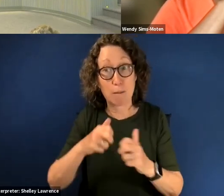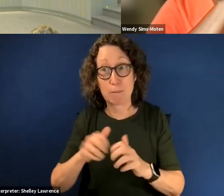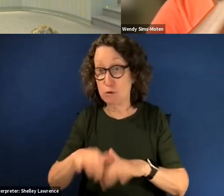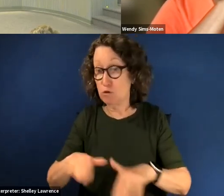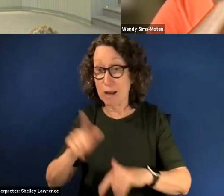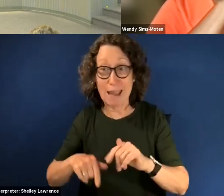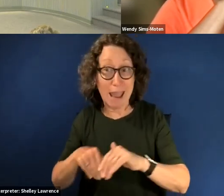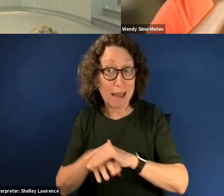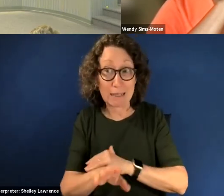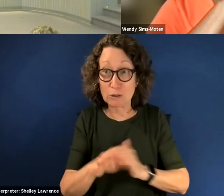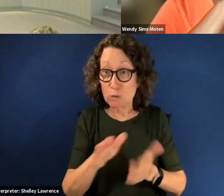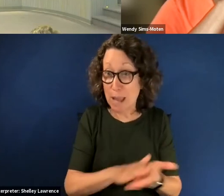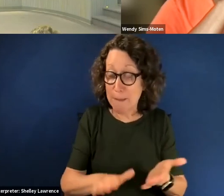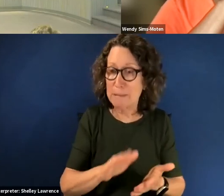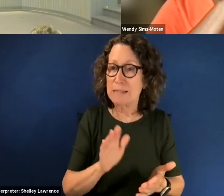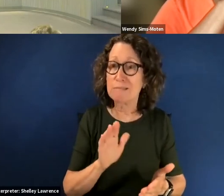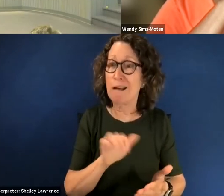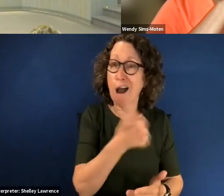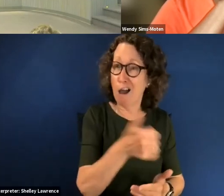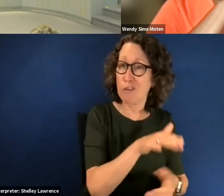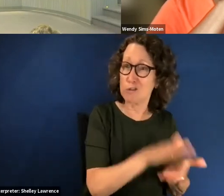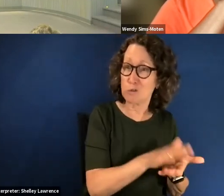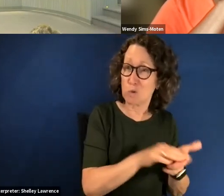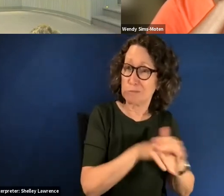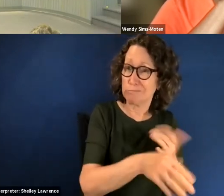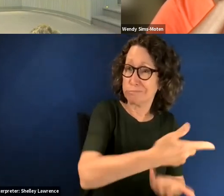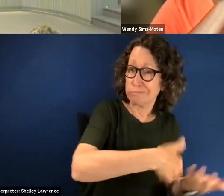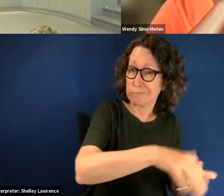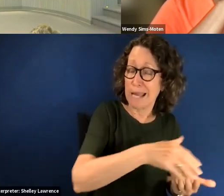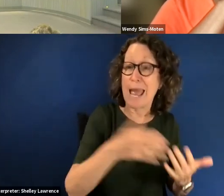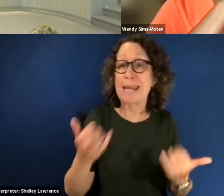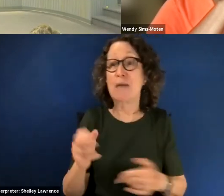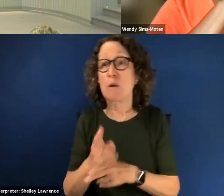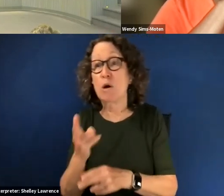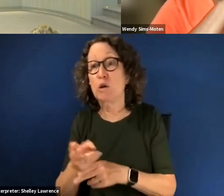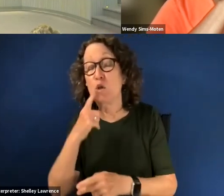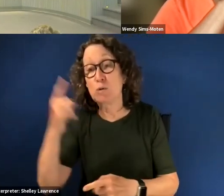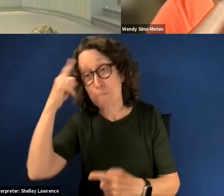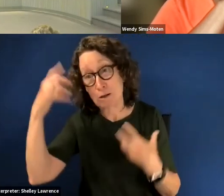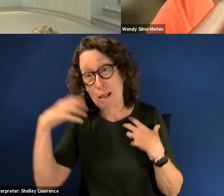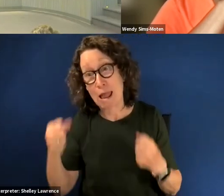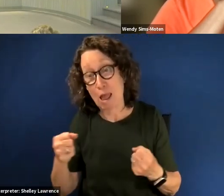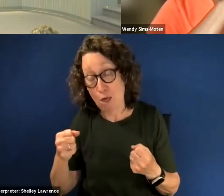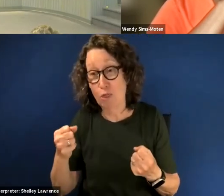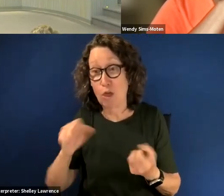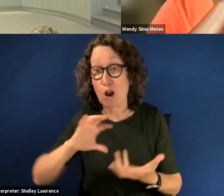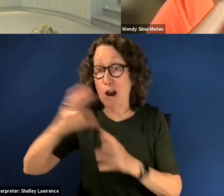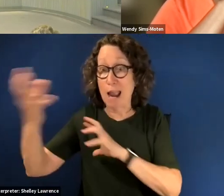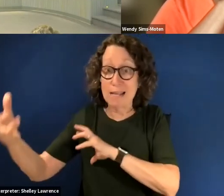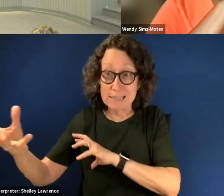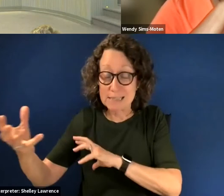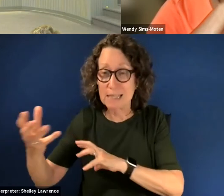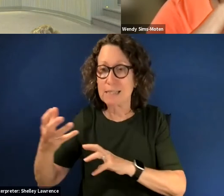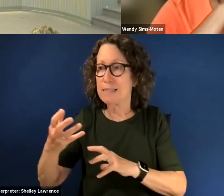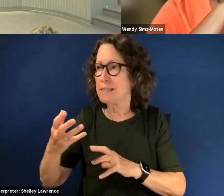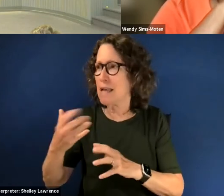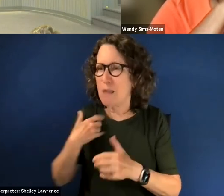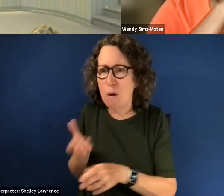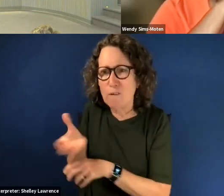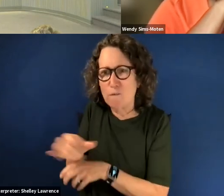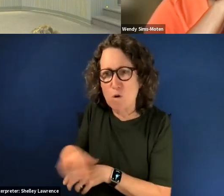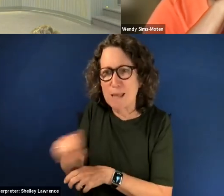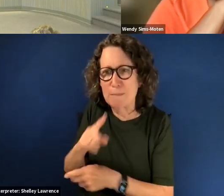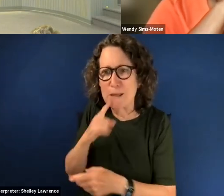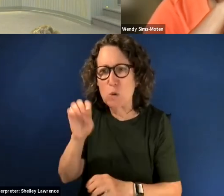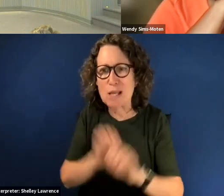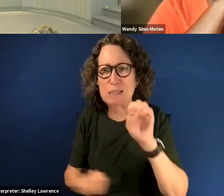other local schools did. And now they want to use the mental health crisis they created to push students and staff into experimental treatments.